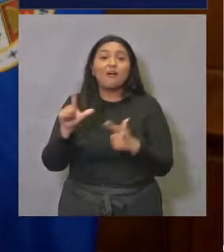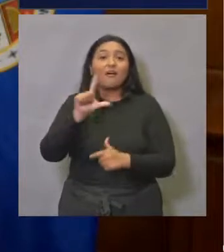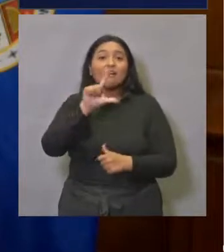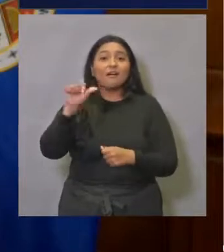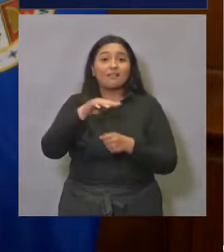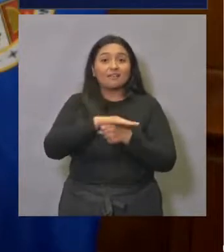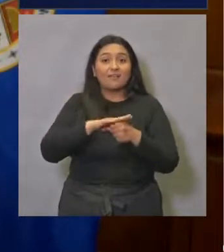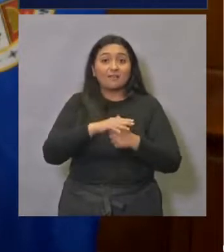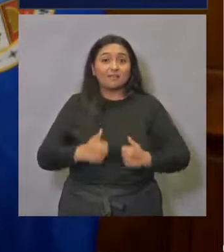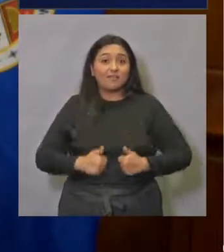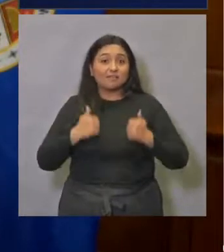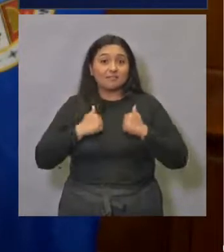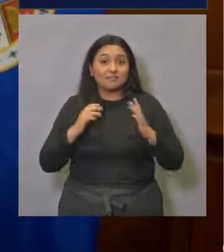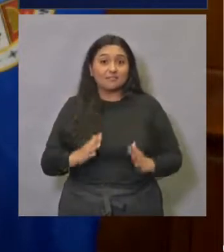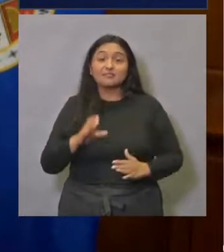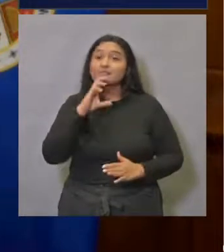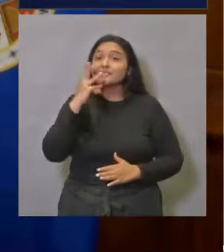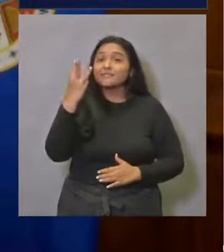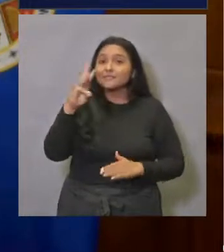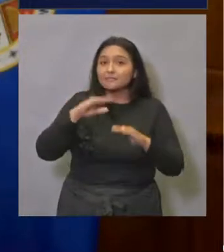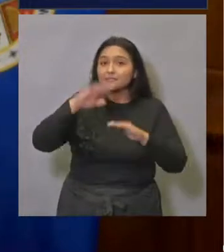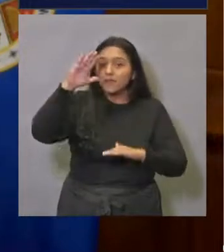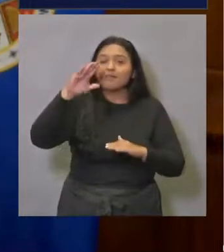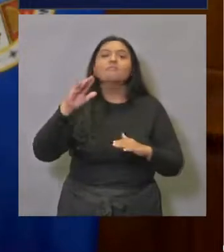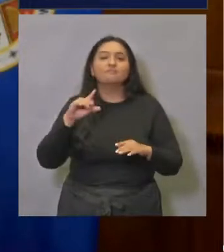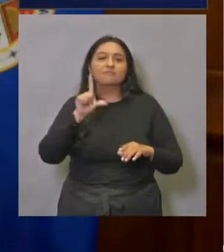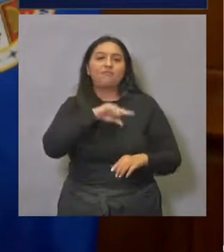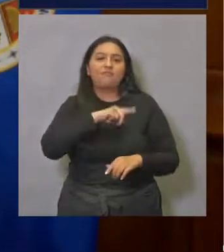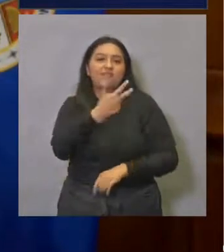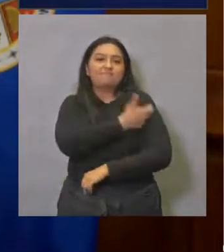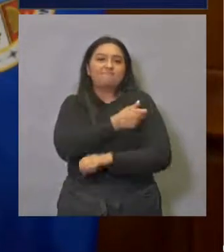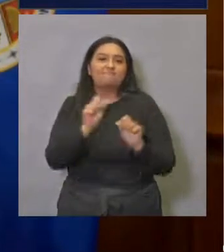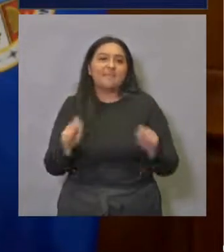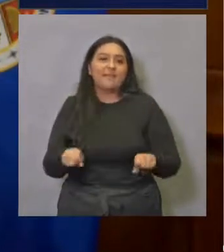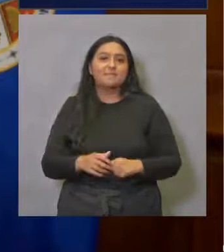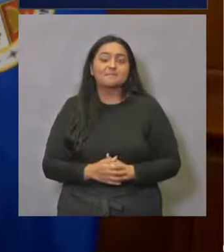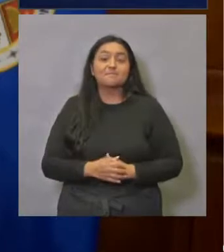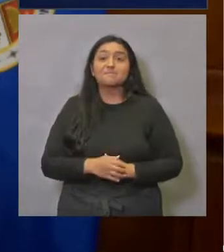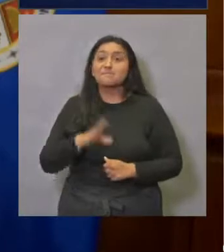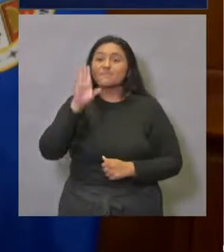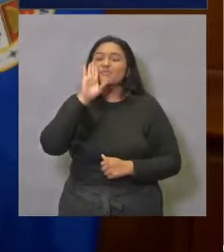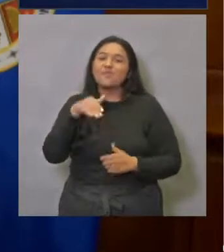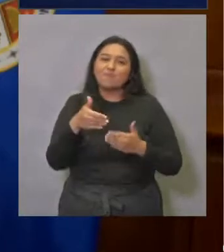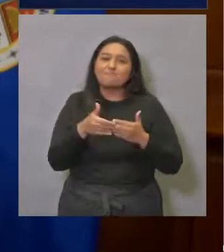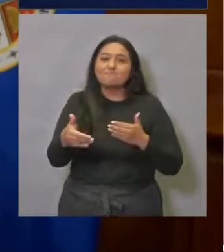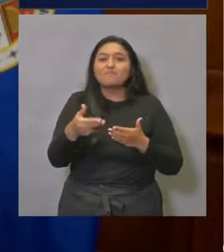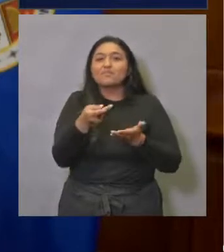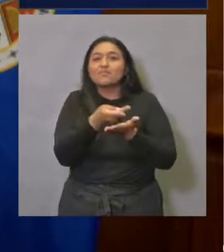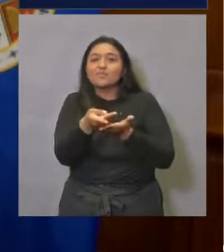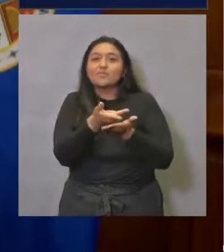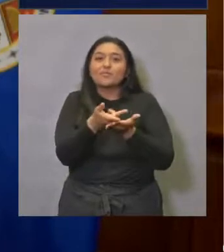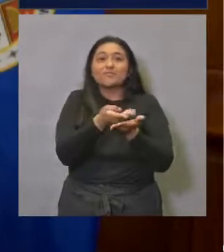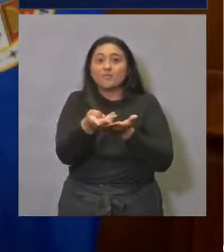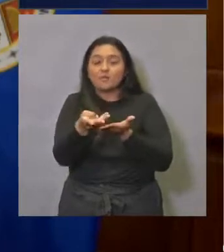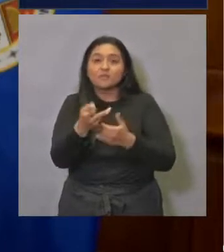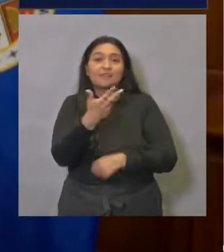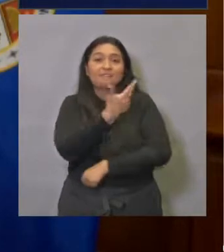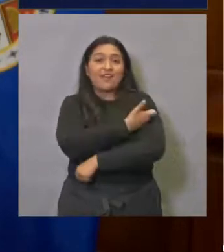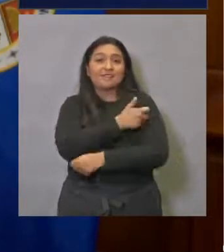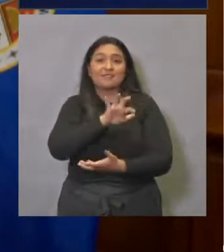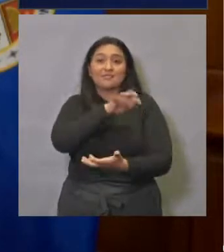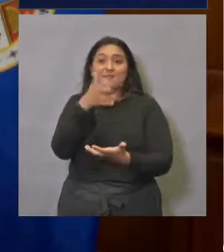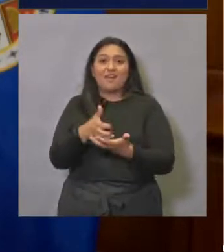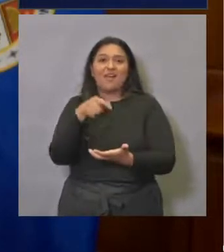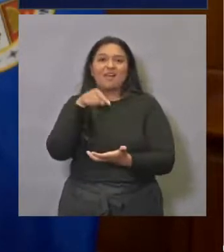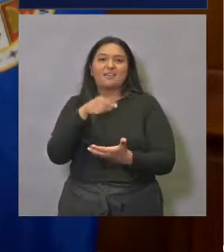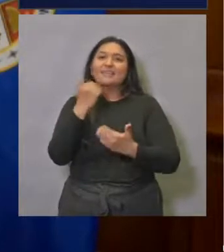be eligible for the vaccine. And I know in the first few weeks, vaccine supplies may be limited, so I urge